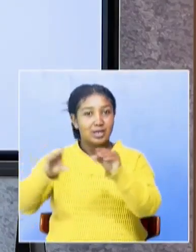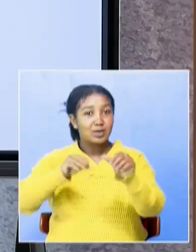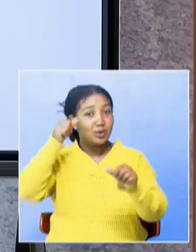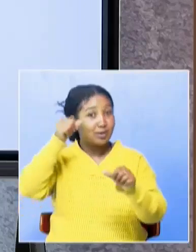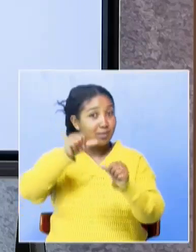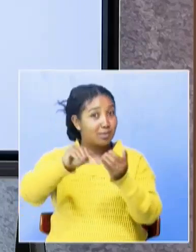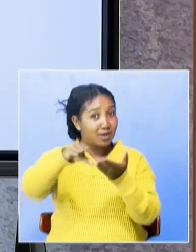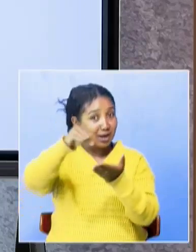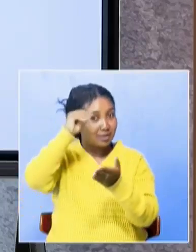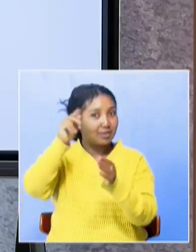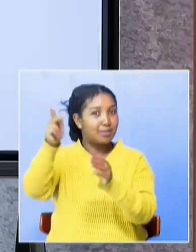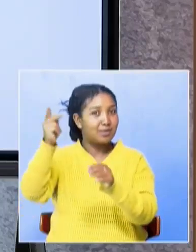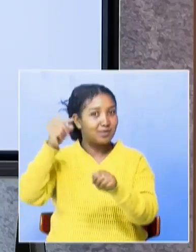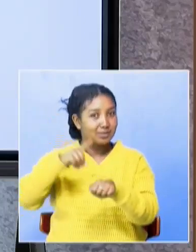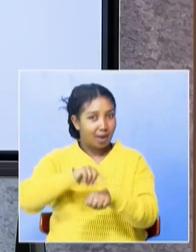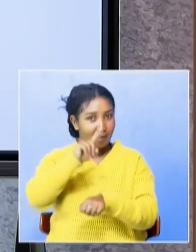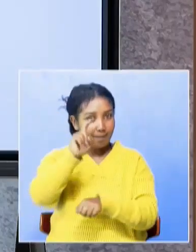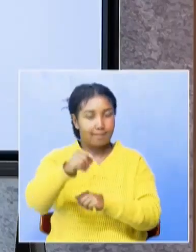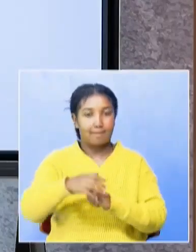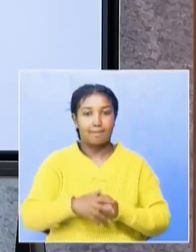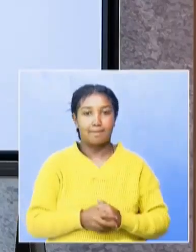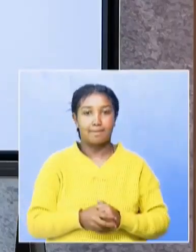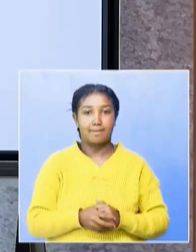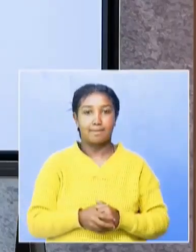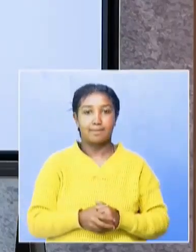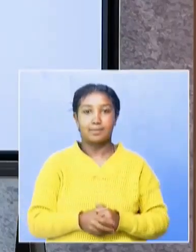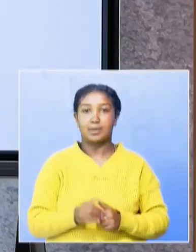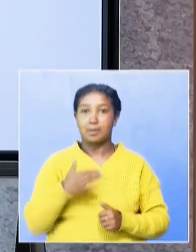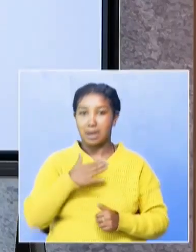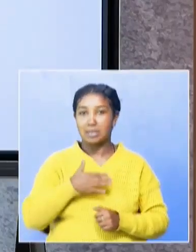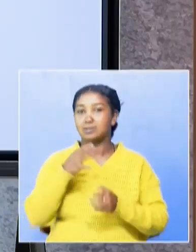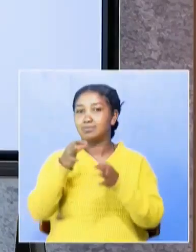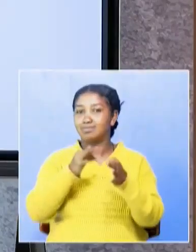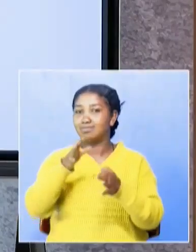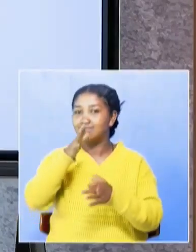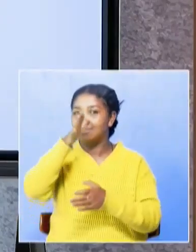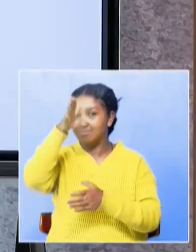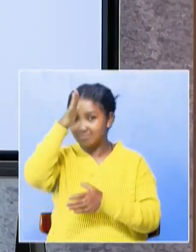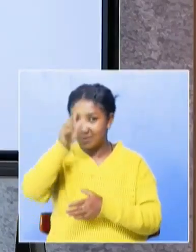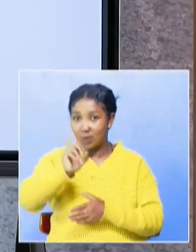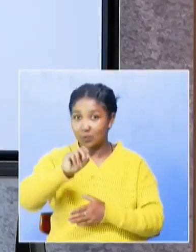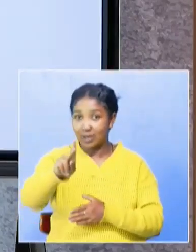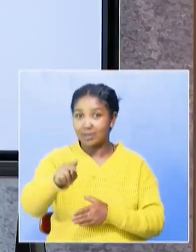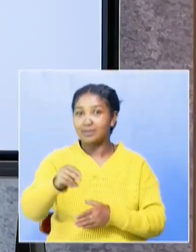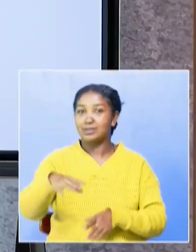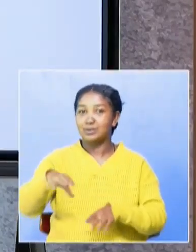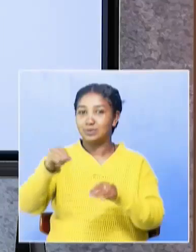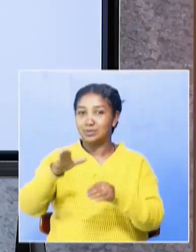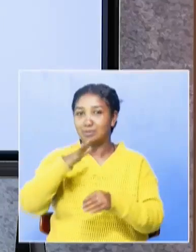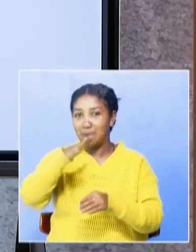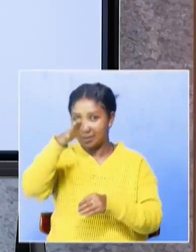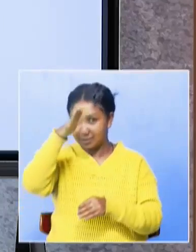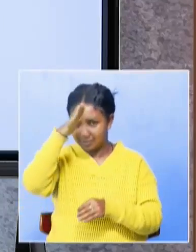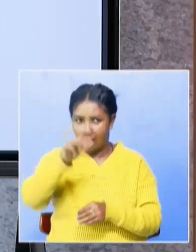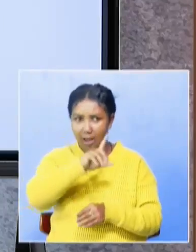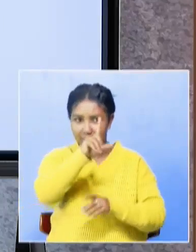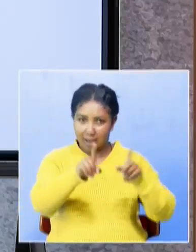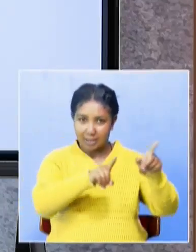remember what we have learned in the previous lesson? Please tell to your parents. Students' parents, please. Ask